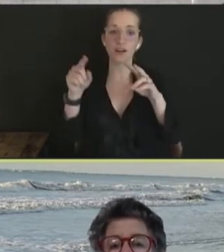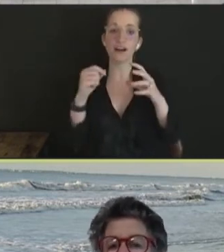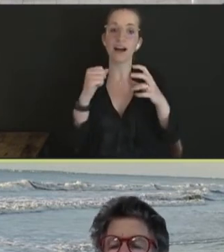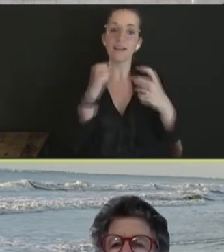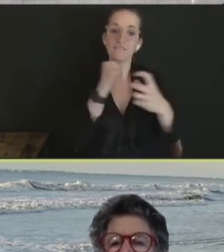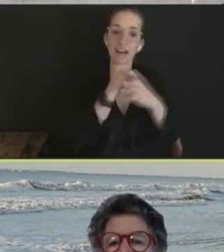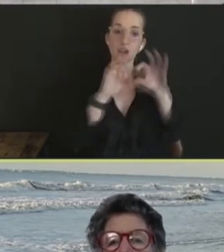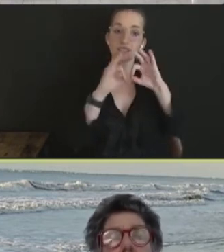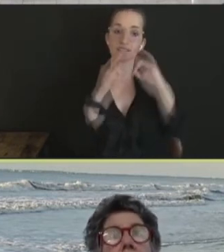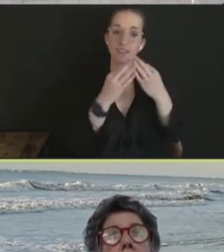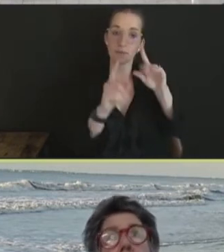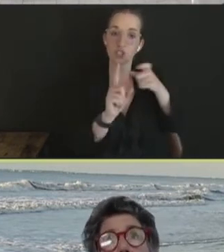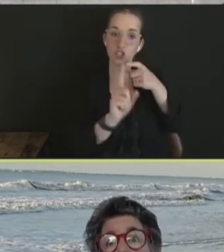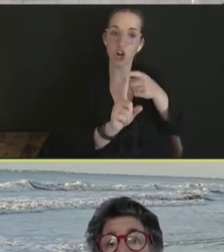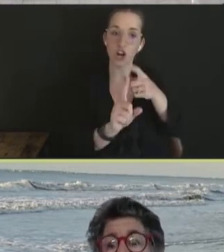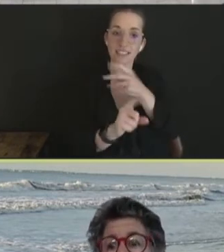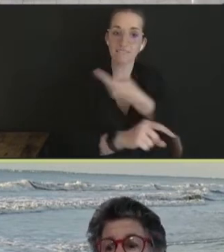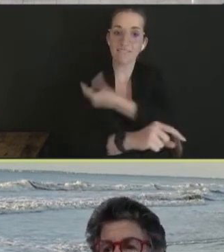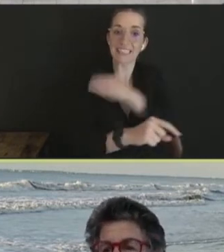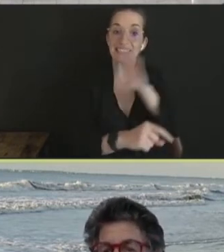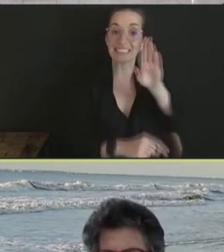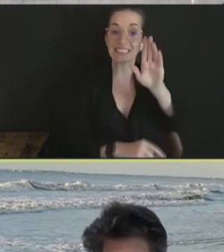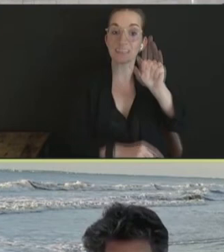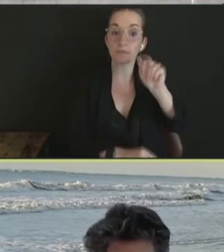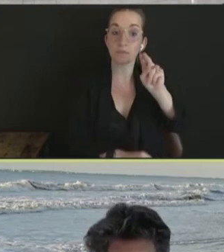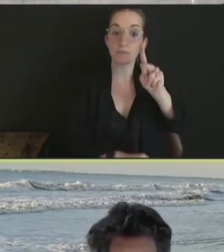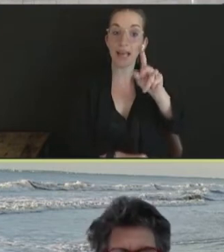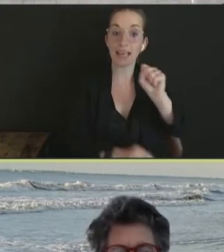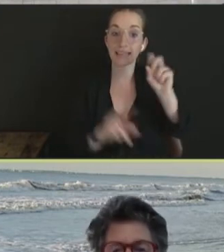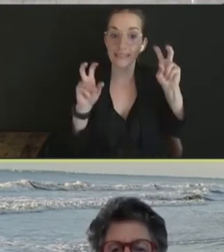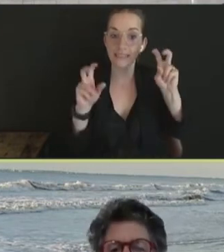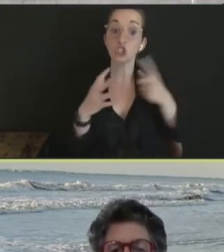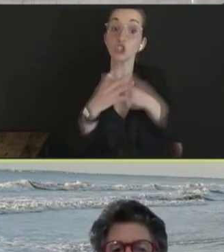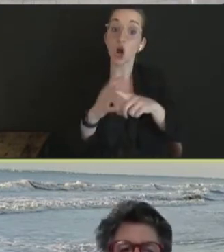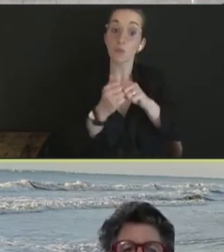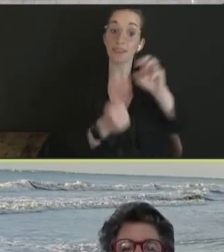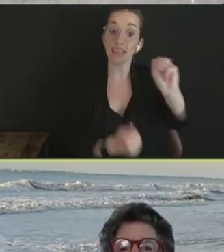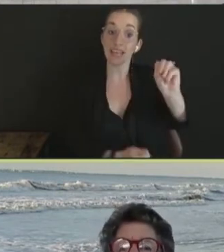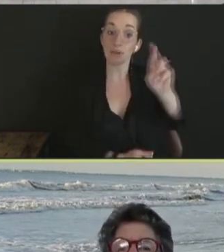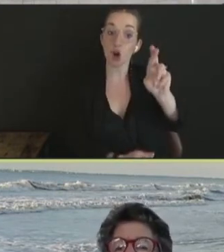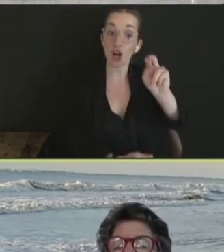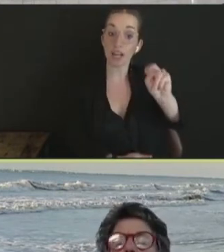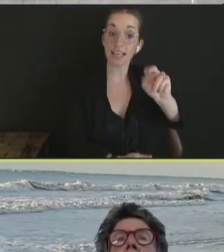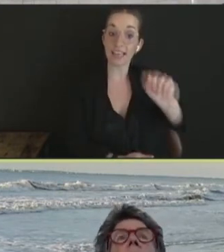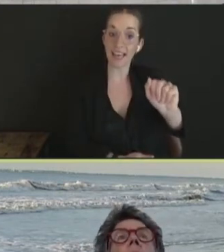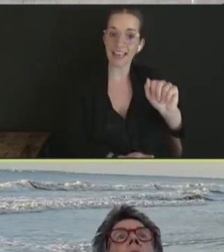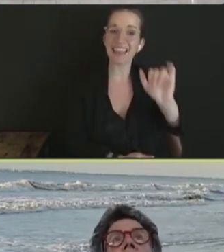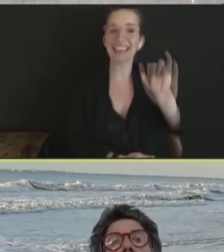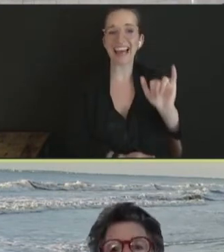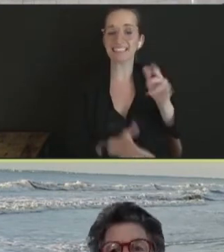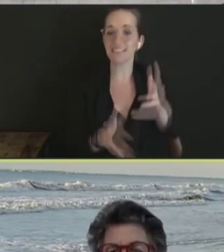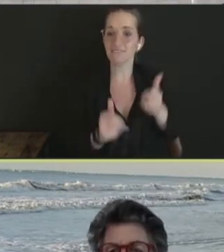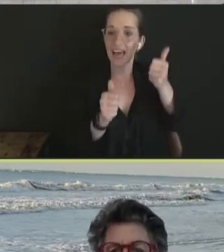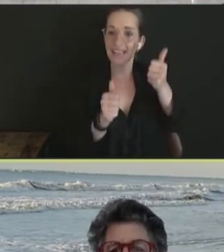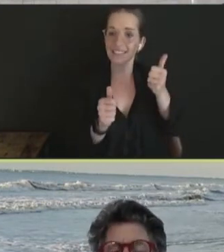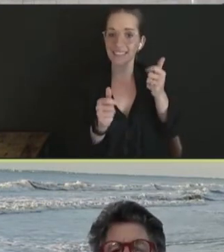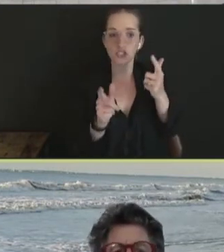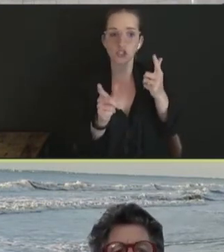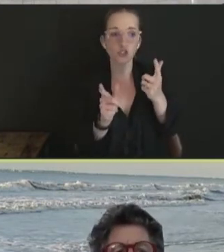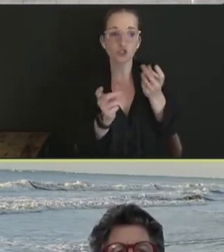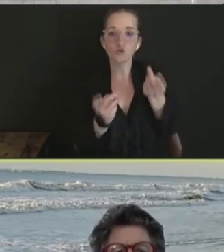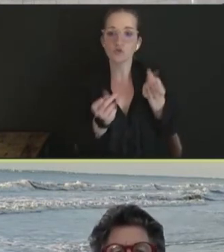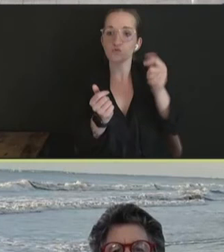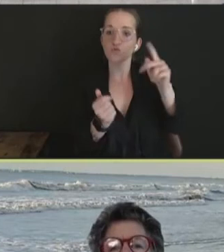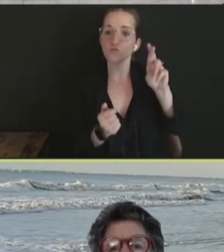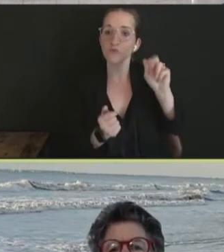banks, starting with mRNA, because we know mRNA right now is the fastest rapid response platform we have. We're not sure it's the only